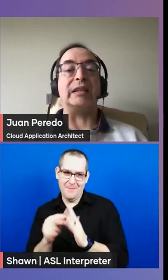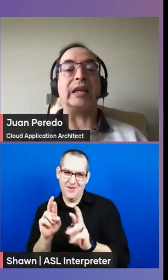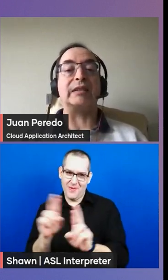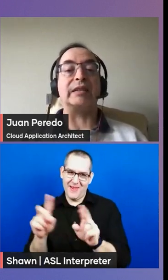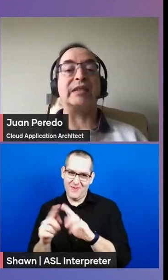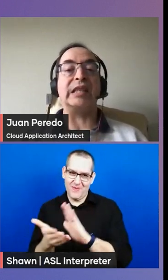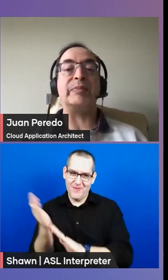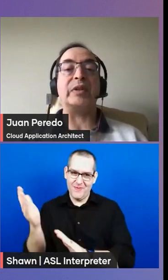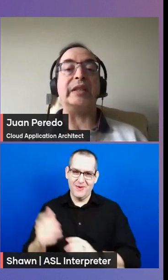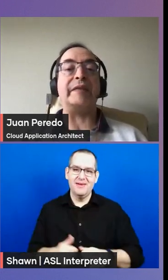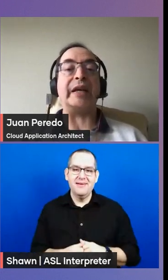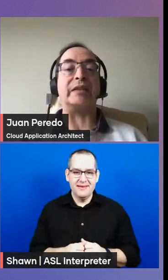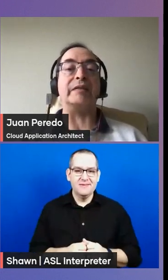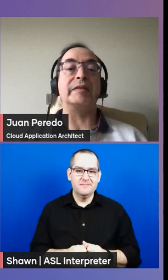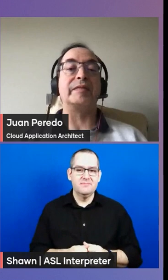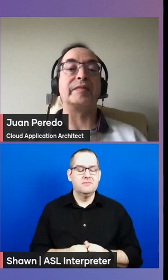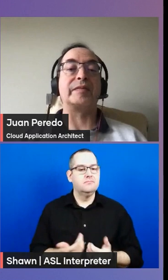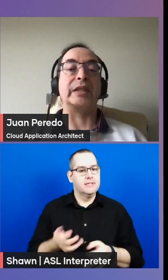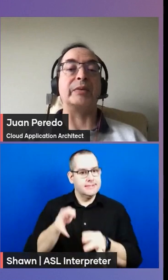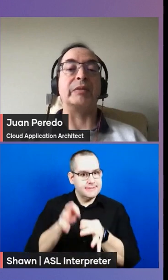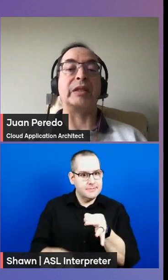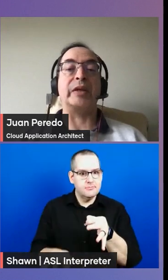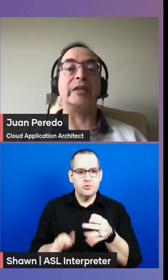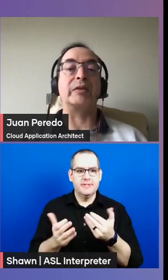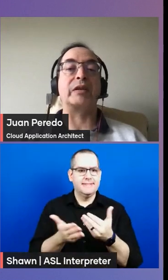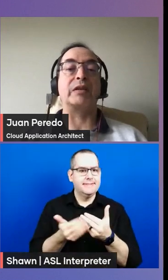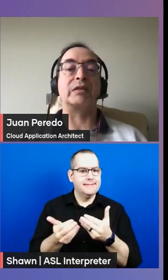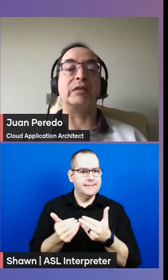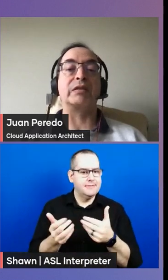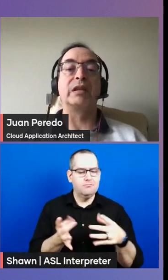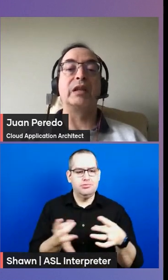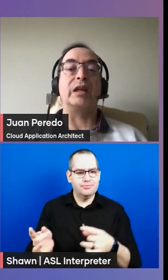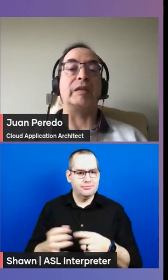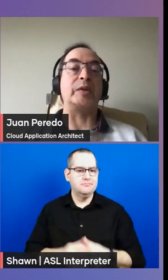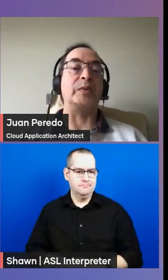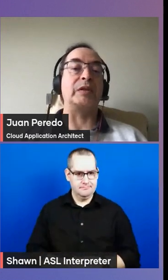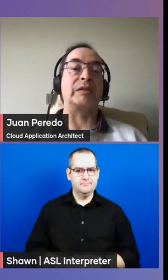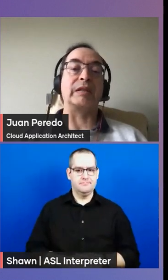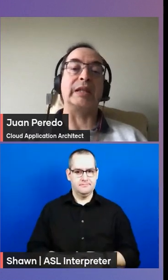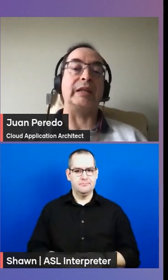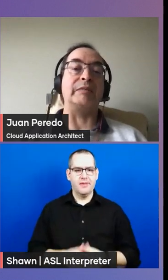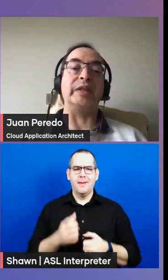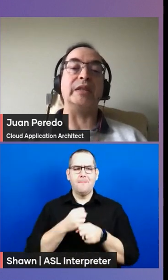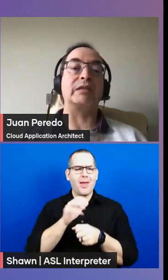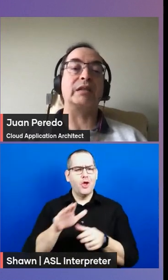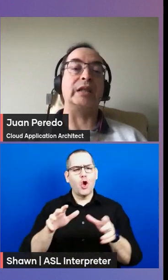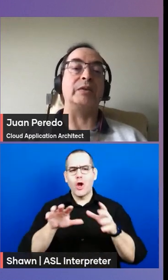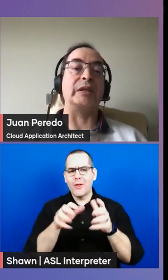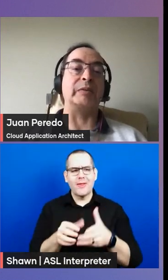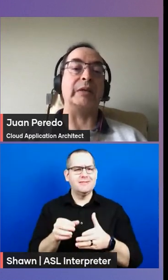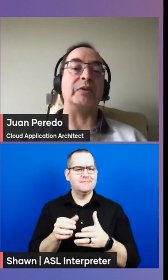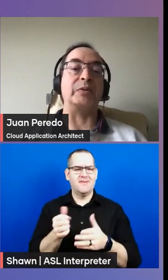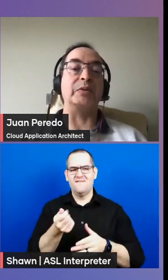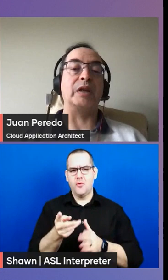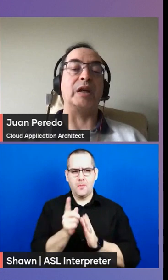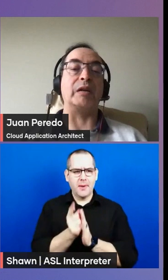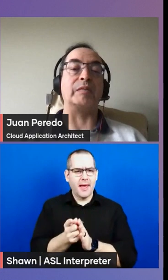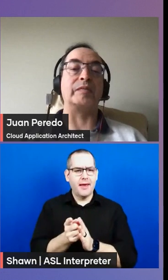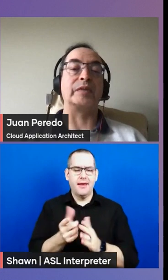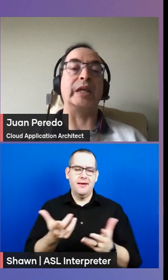And it's simple and effective. It will create your clusters you will in minutes, and you can be able